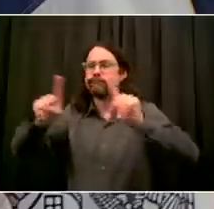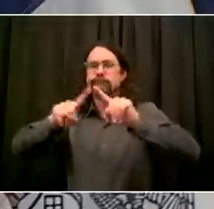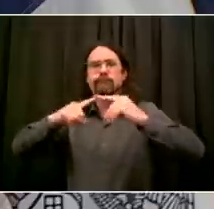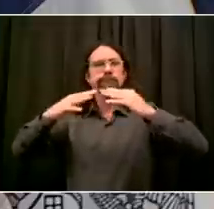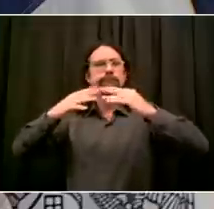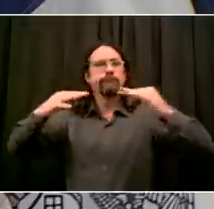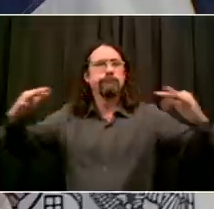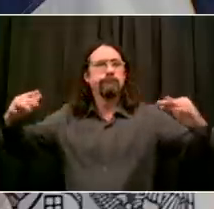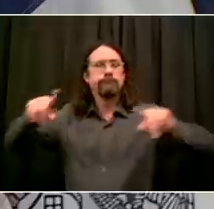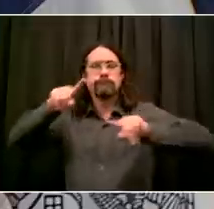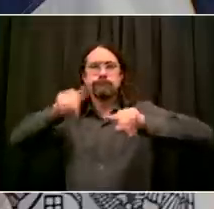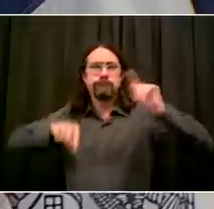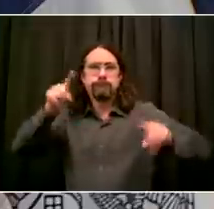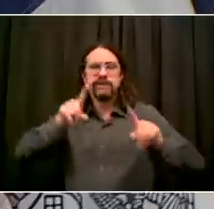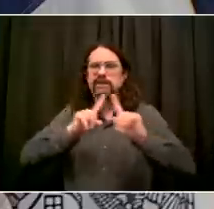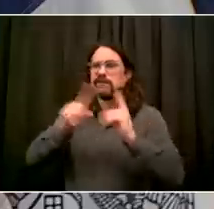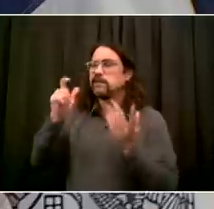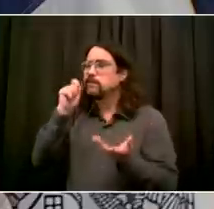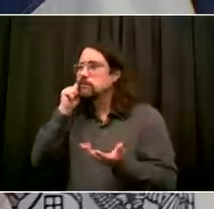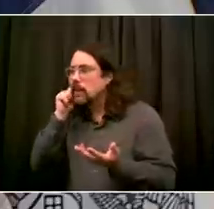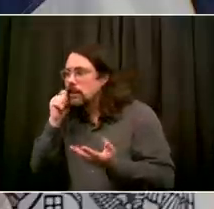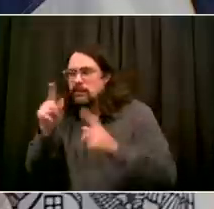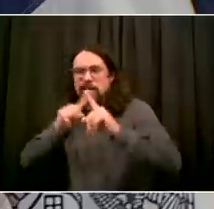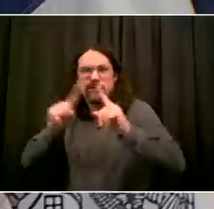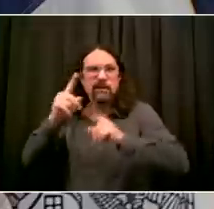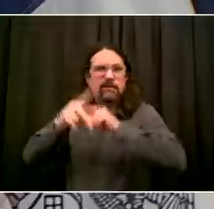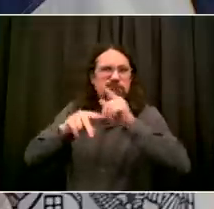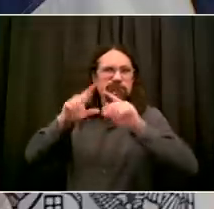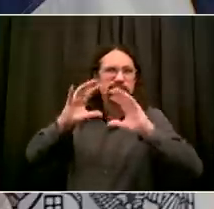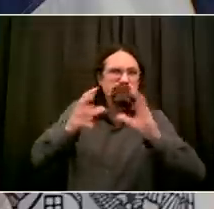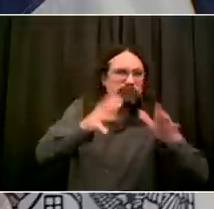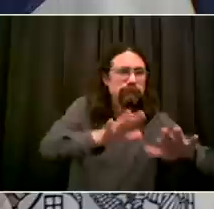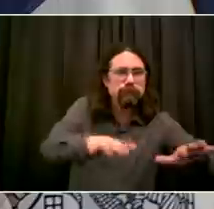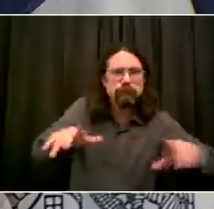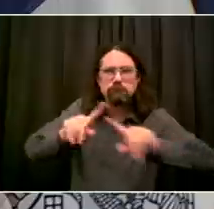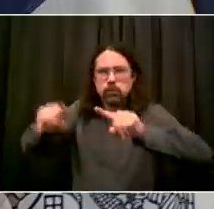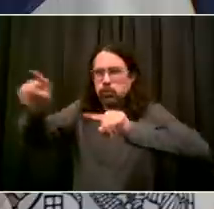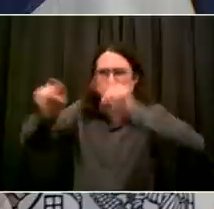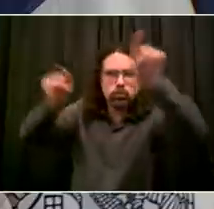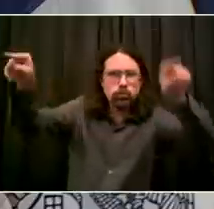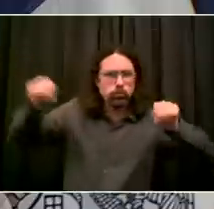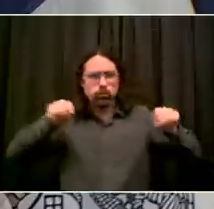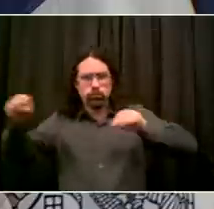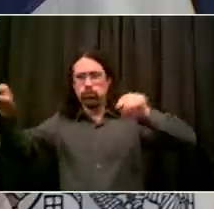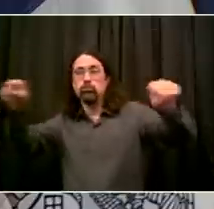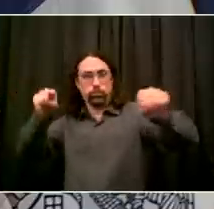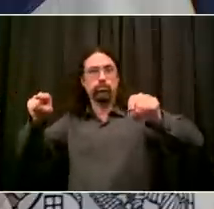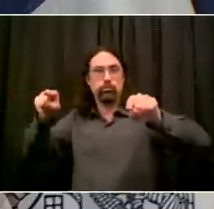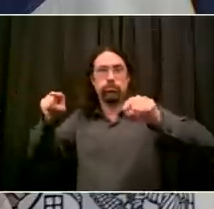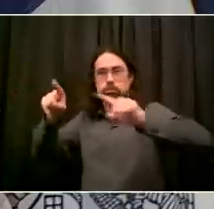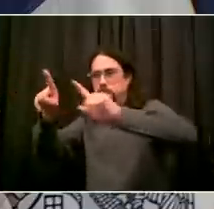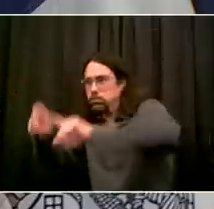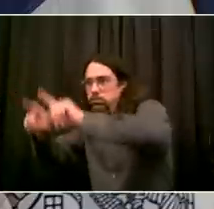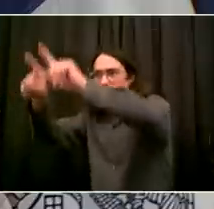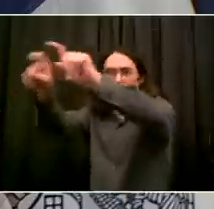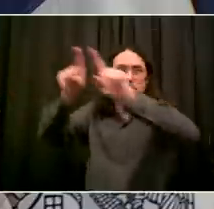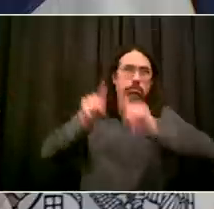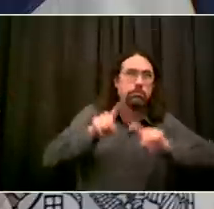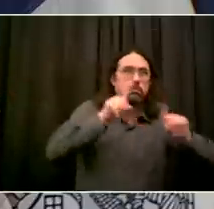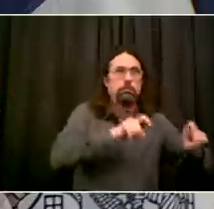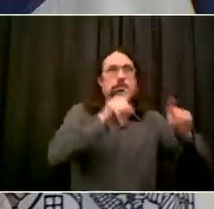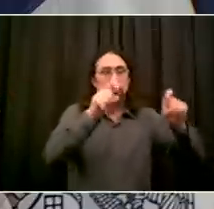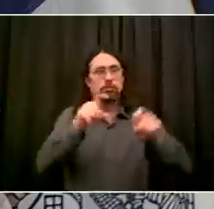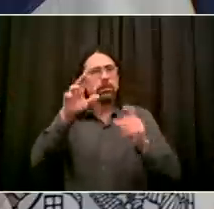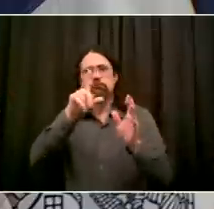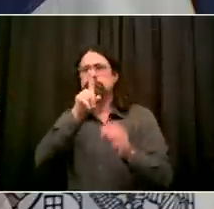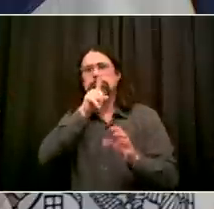school will be reaching out to you about it as well if you have any questions or concerns. And obviously, we'll talk to people in whatever language they speak to help them understand how this